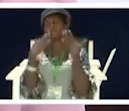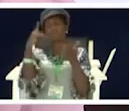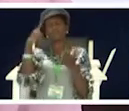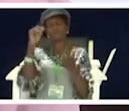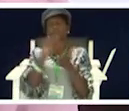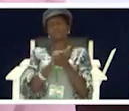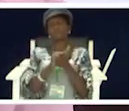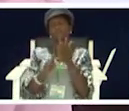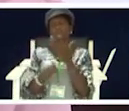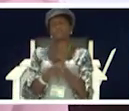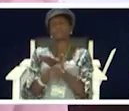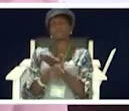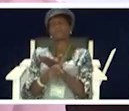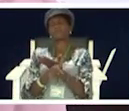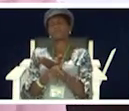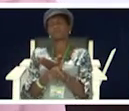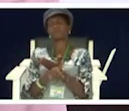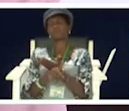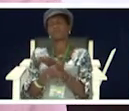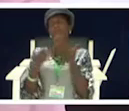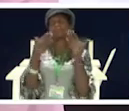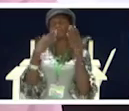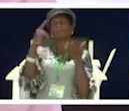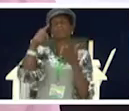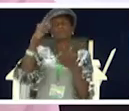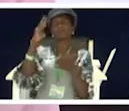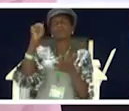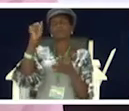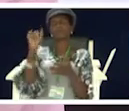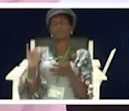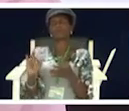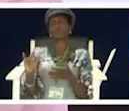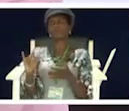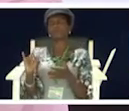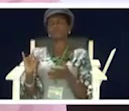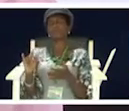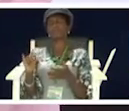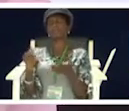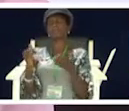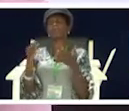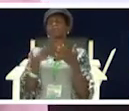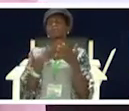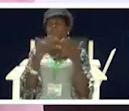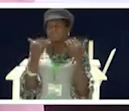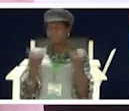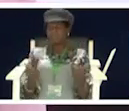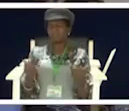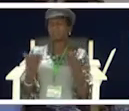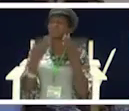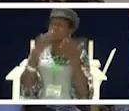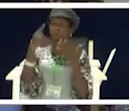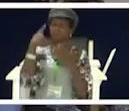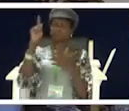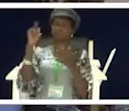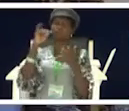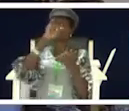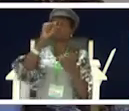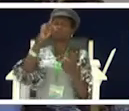you for April. Thank you for May. Now, thank you for June.